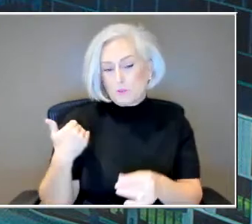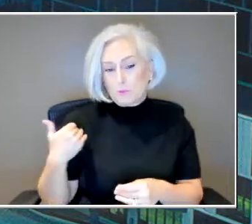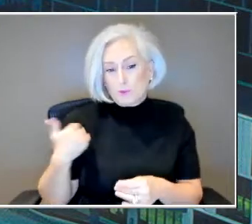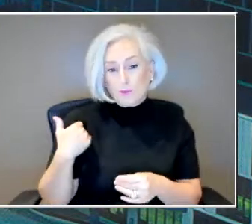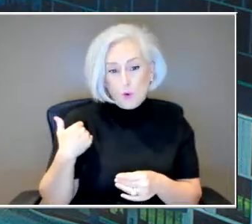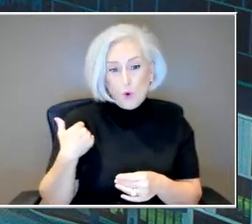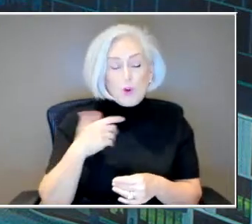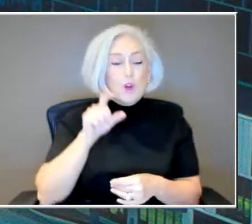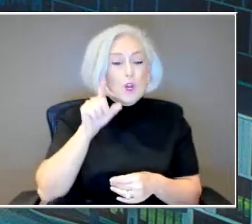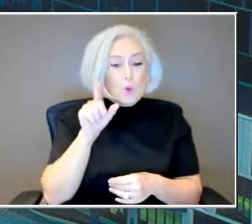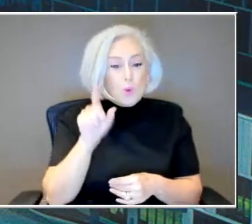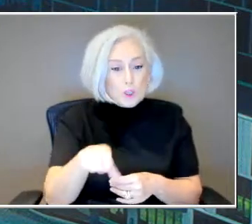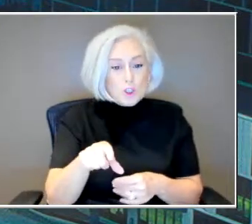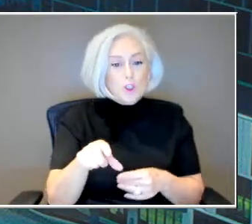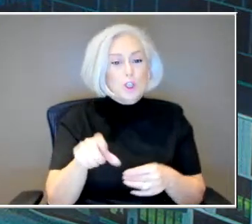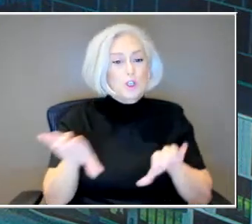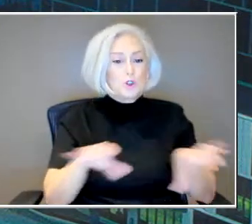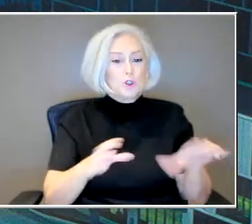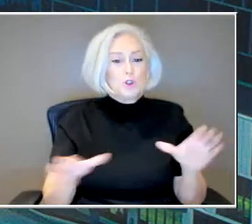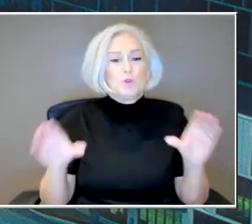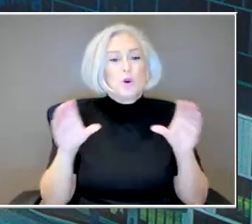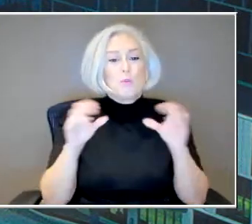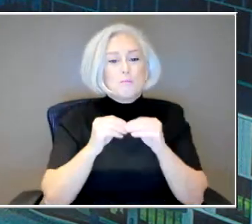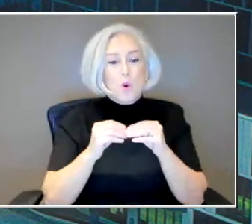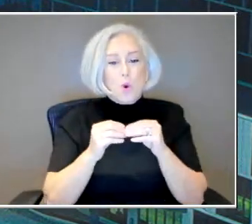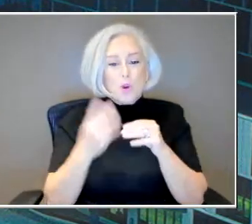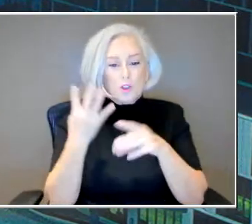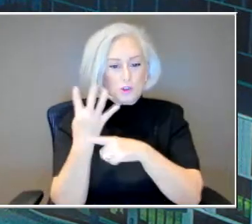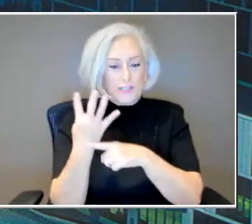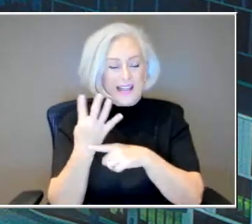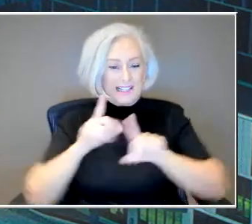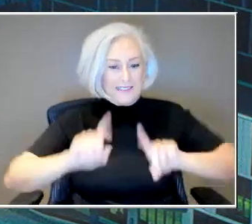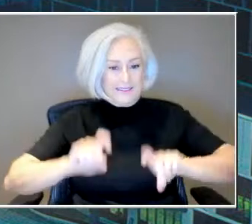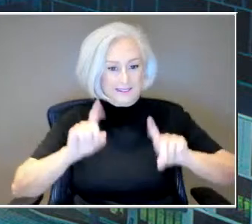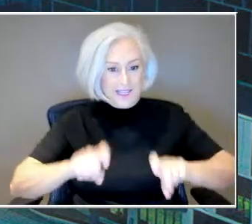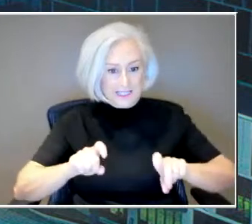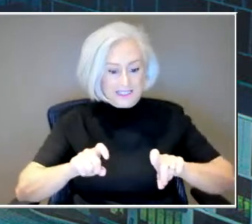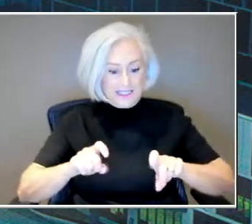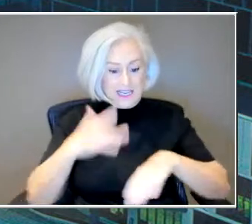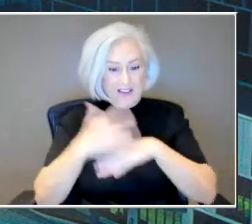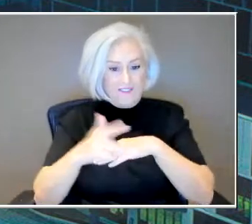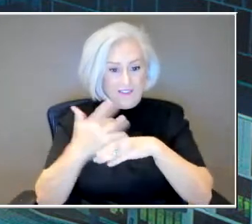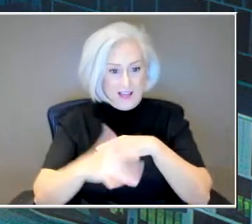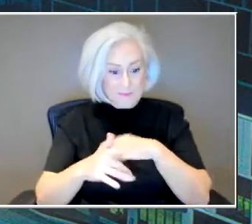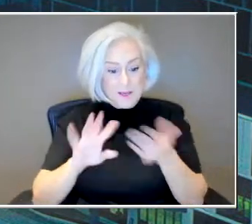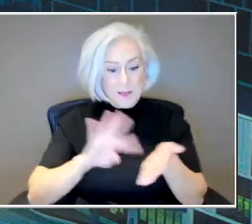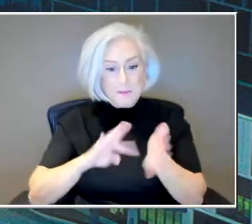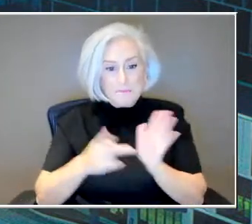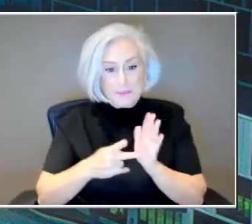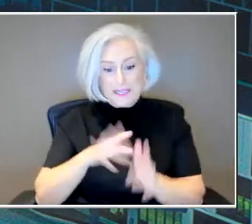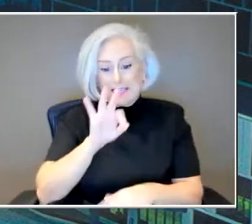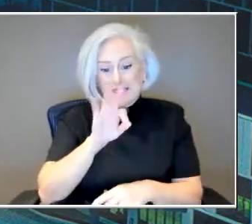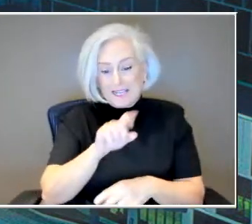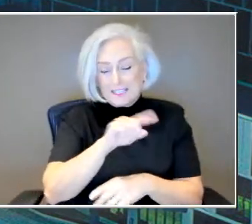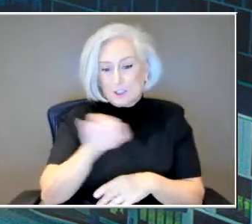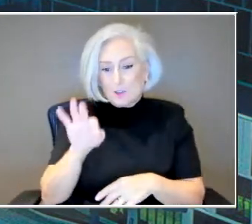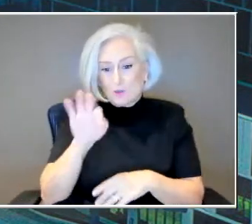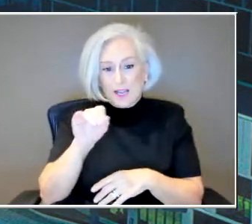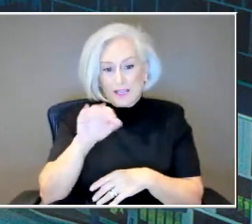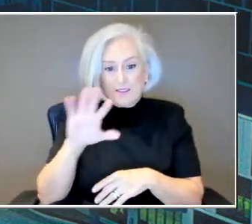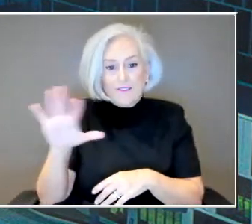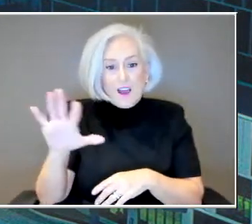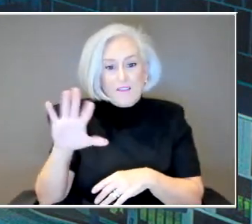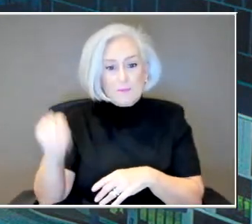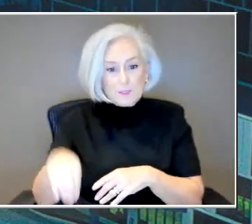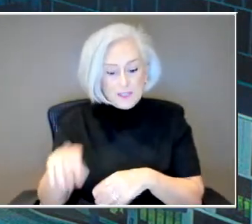genetics testing more widely available. We estimate that perhaps 90 to 95% of patients who have Lynch syndrome do not know that they